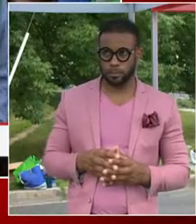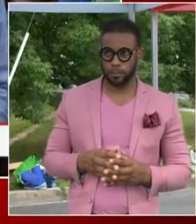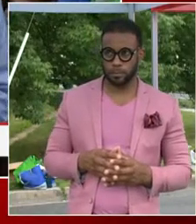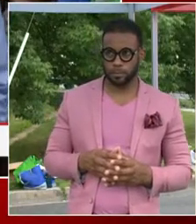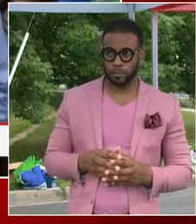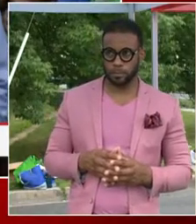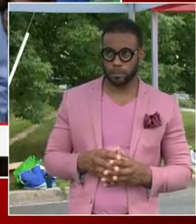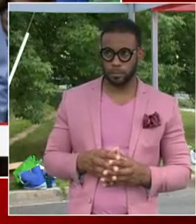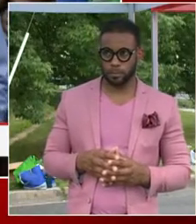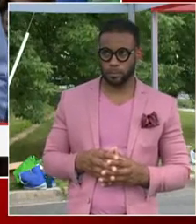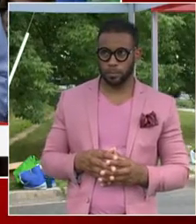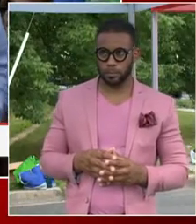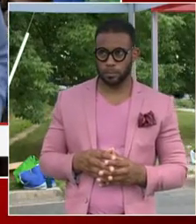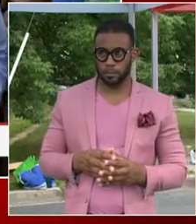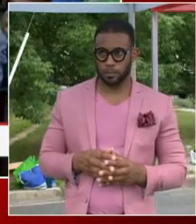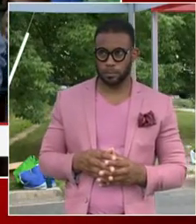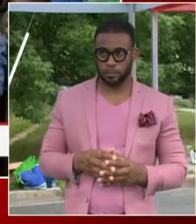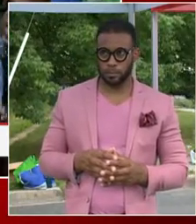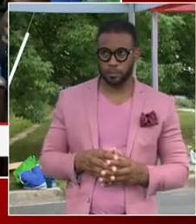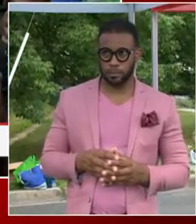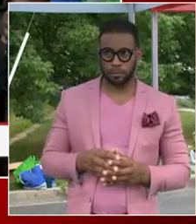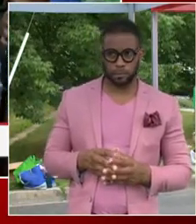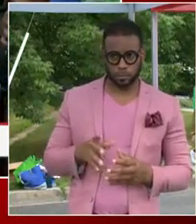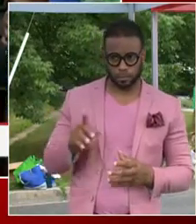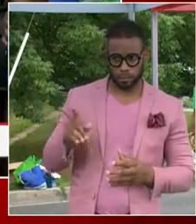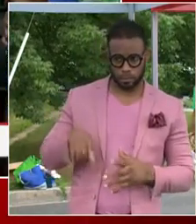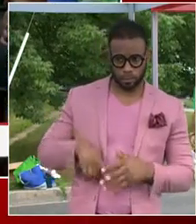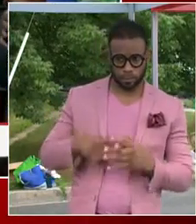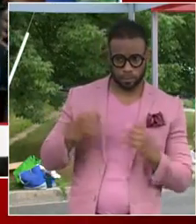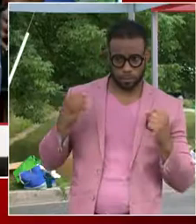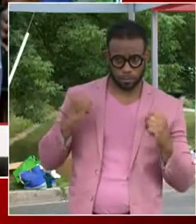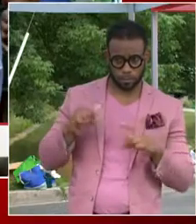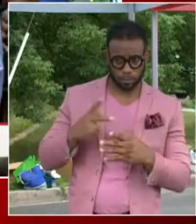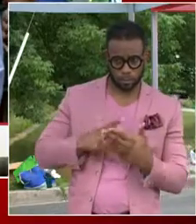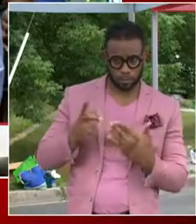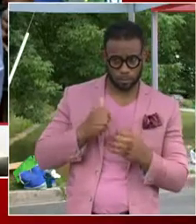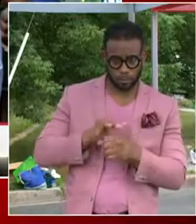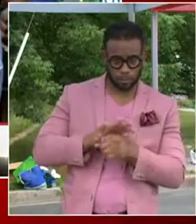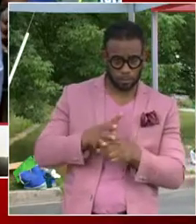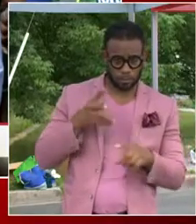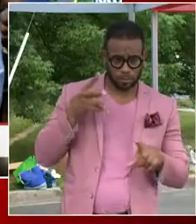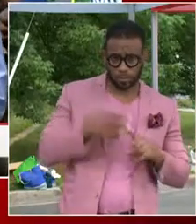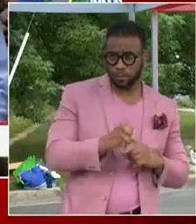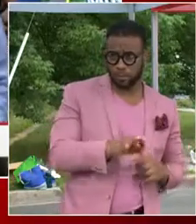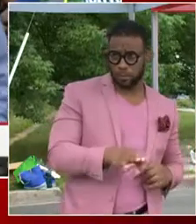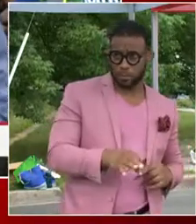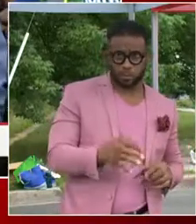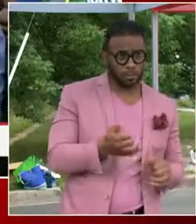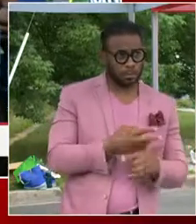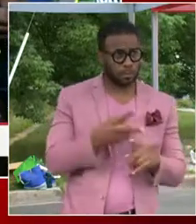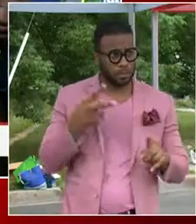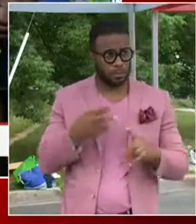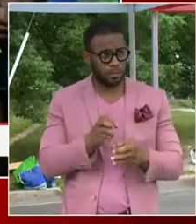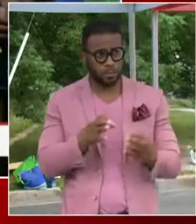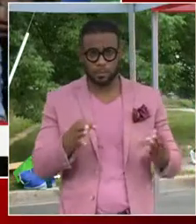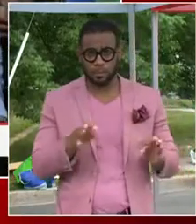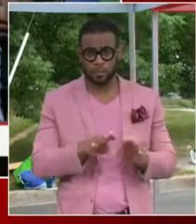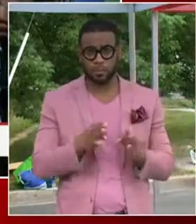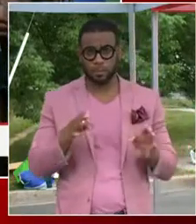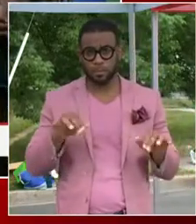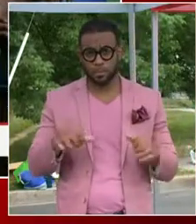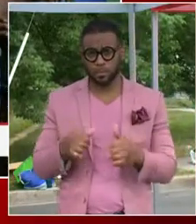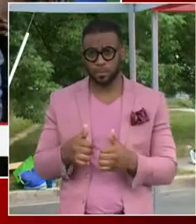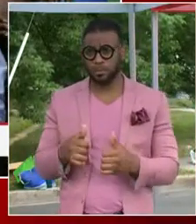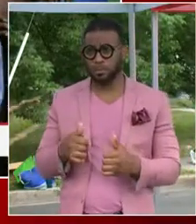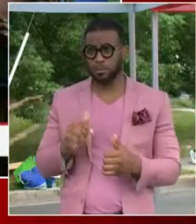Years had a exercise program. With the COVID to cut off, if everything else is opened up, Channel 16